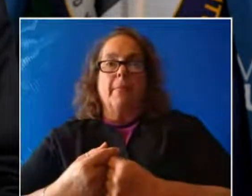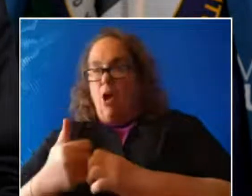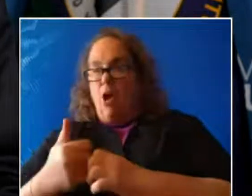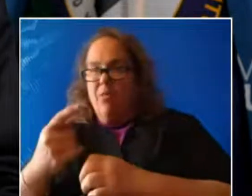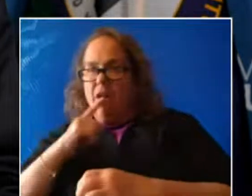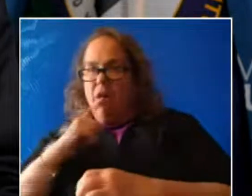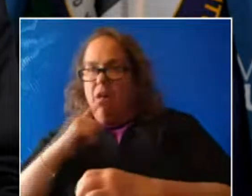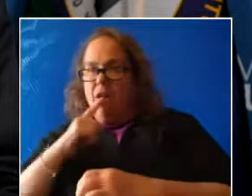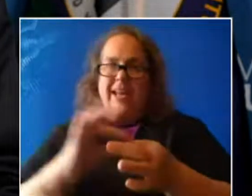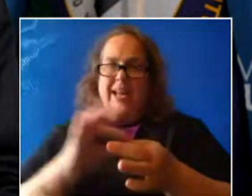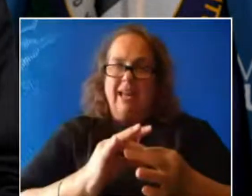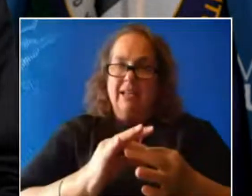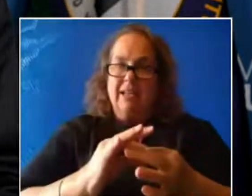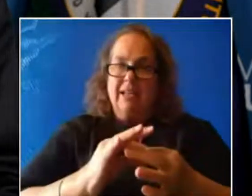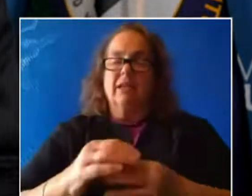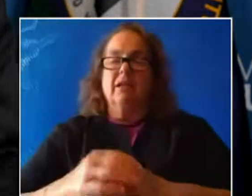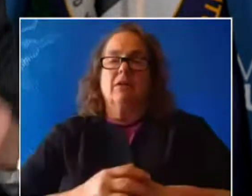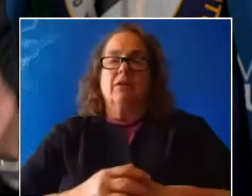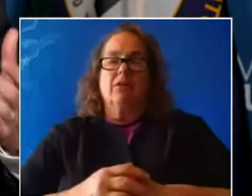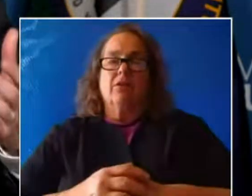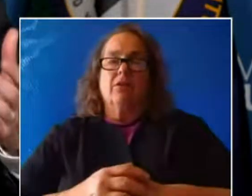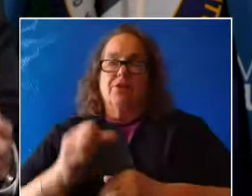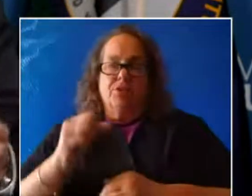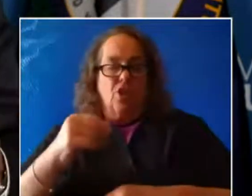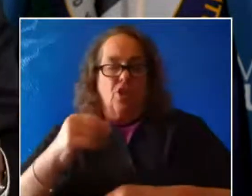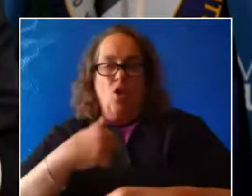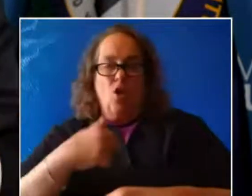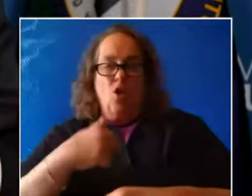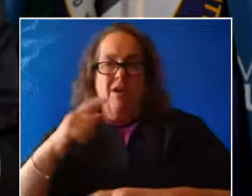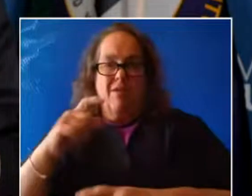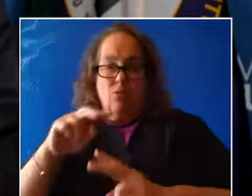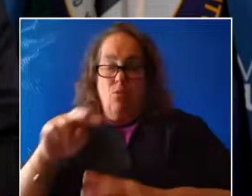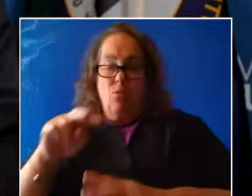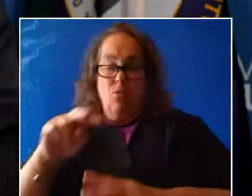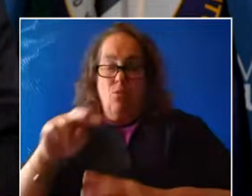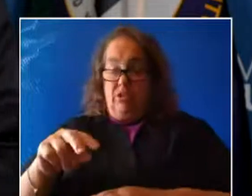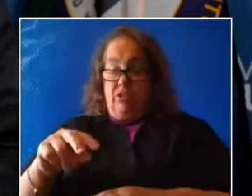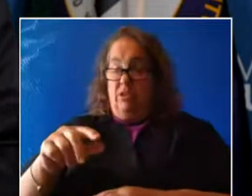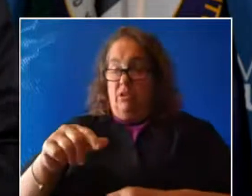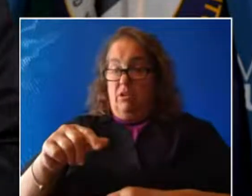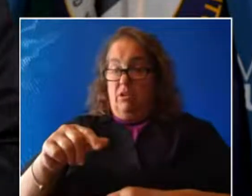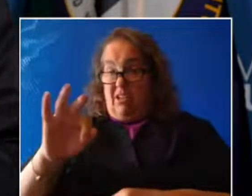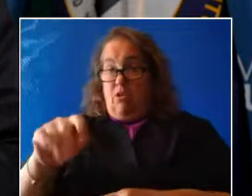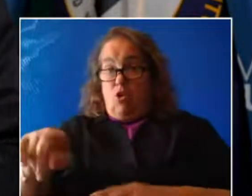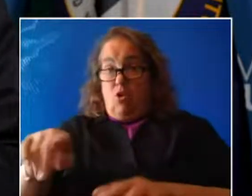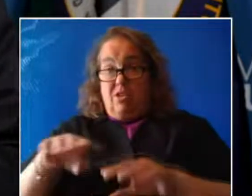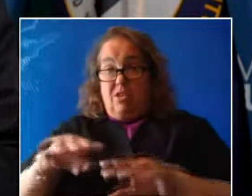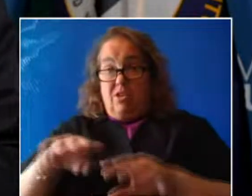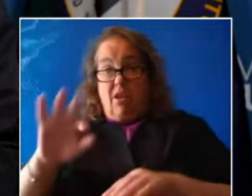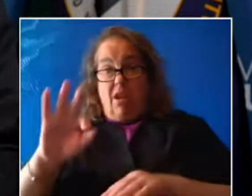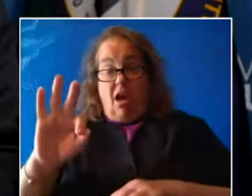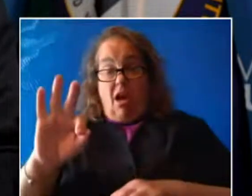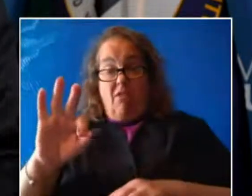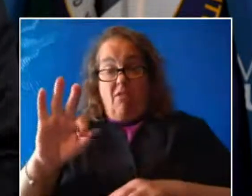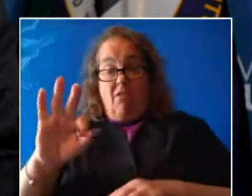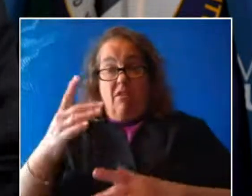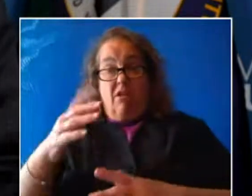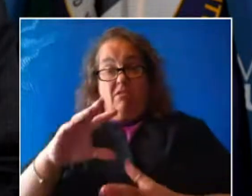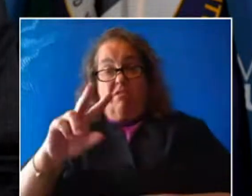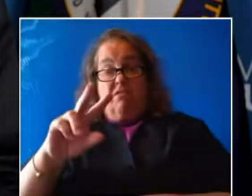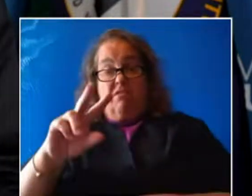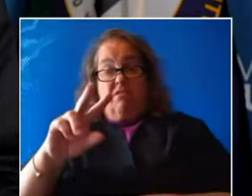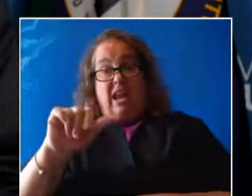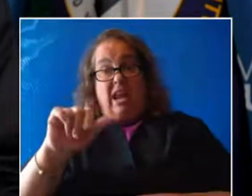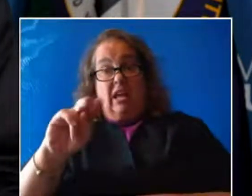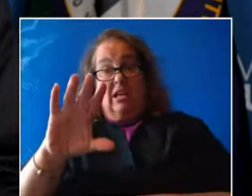that each time, if there is a level of violence, we need to look at it. We need to analyze it. If